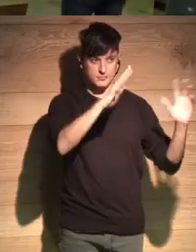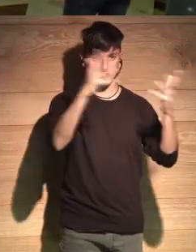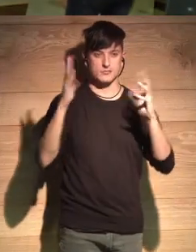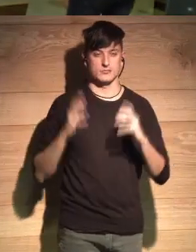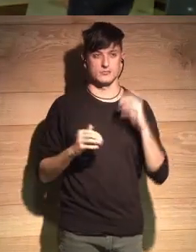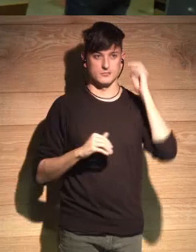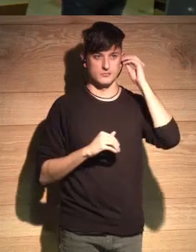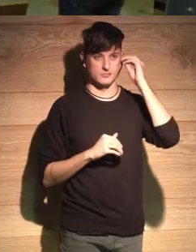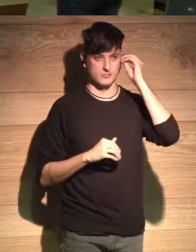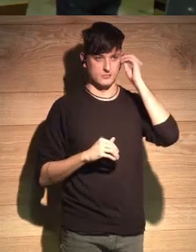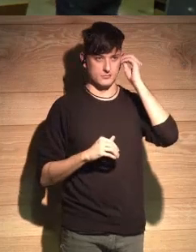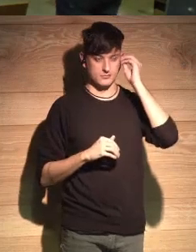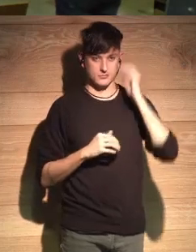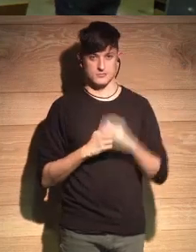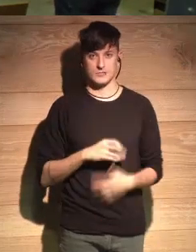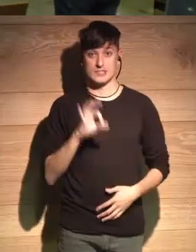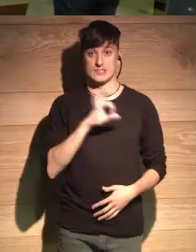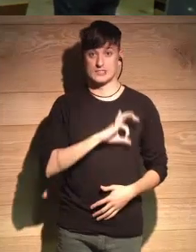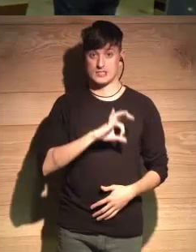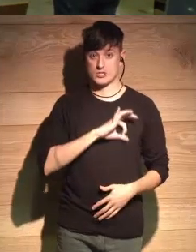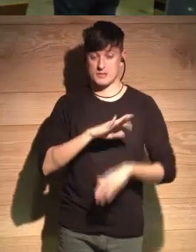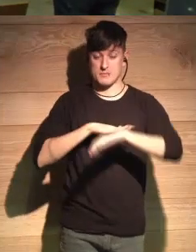Telefónica Foundation.